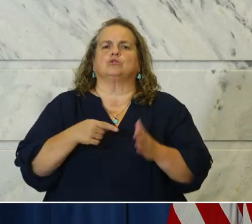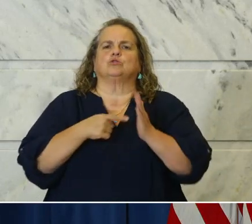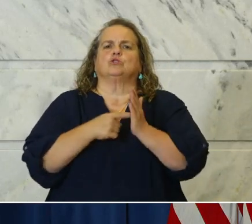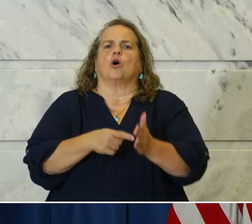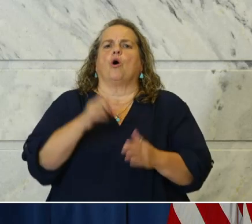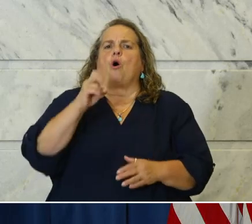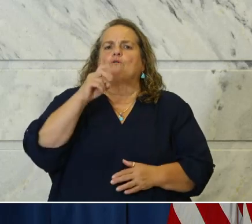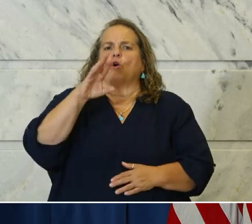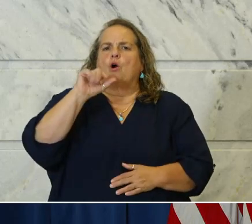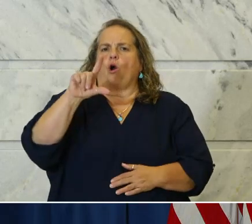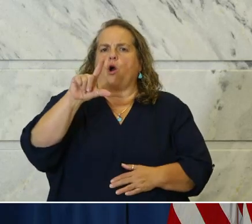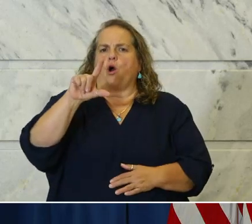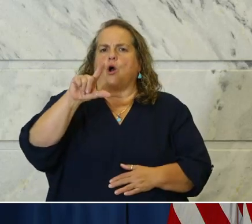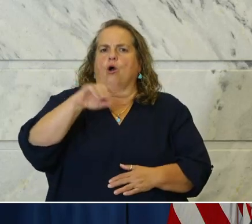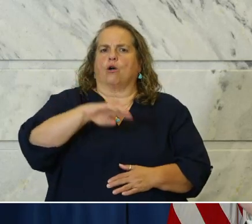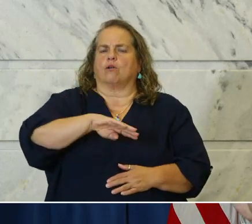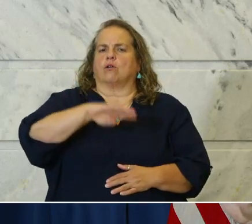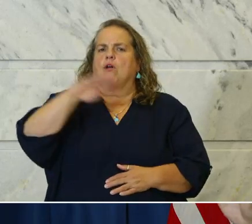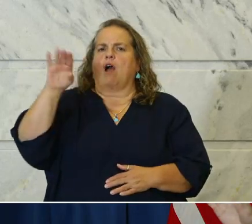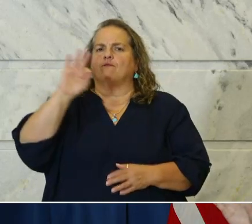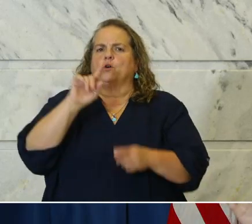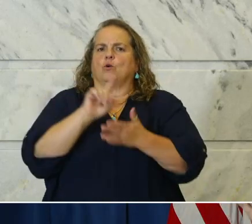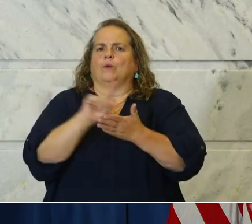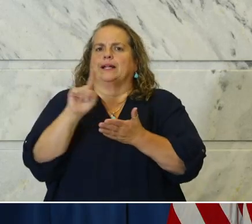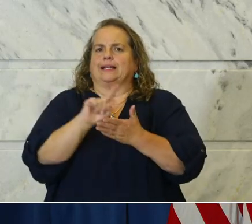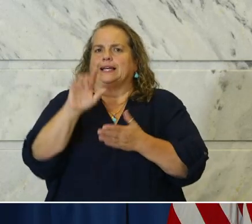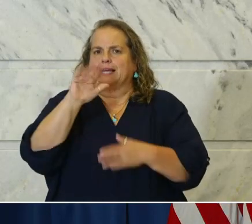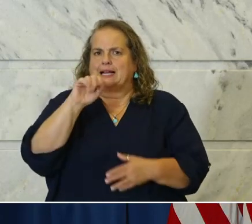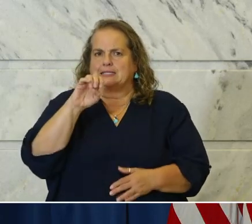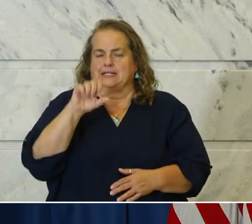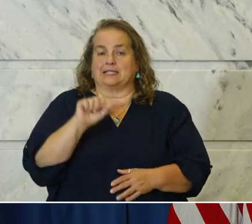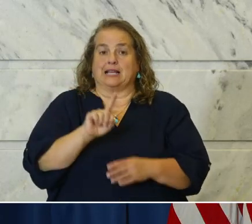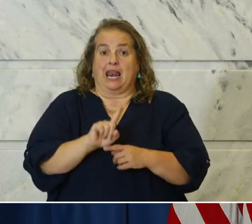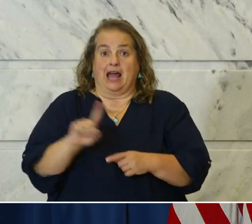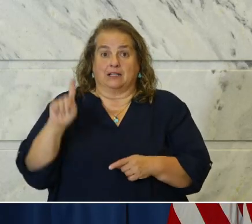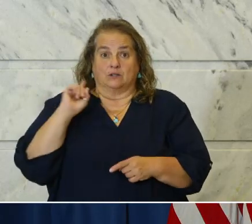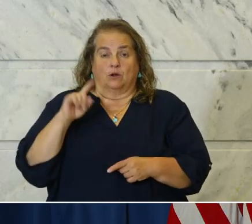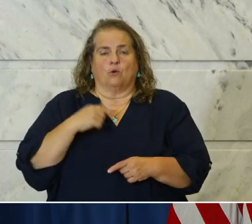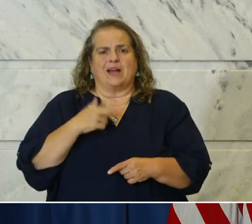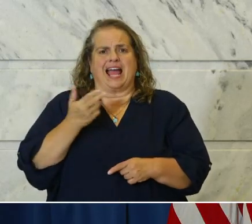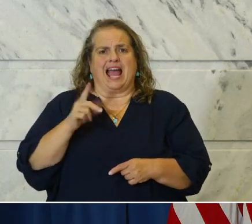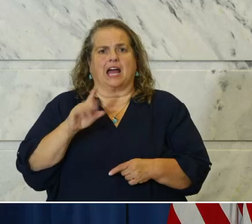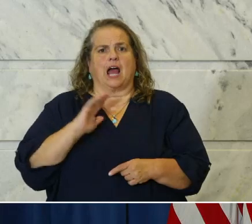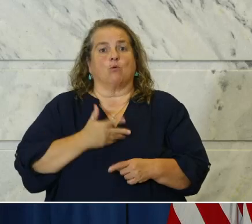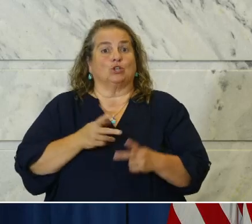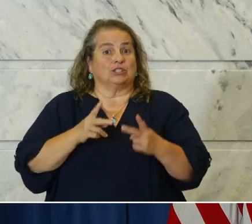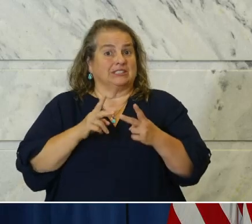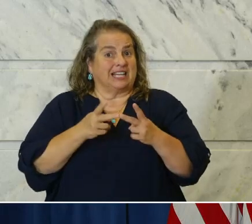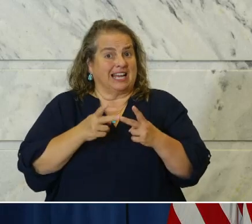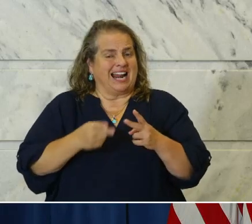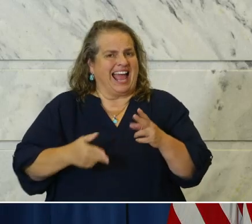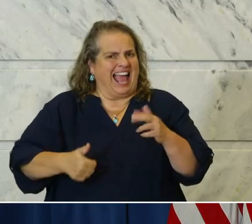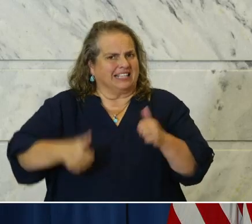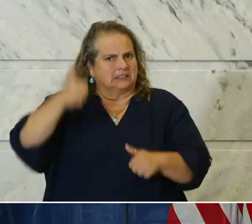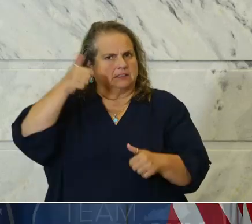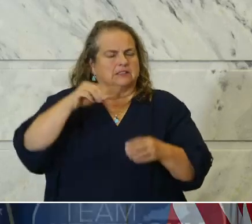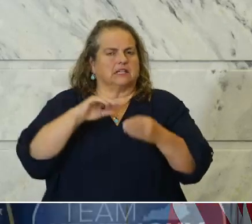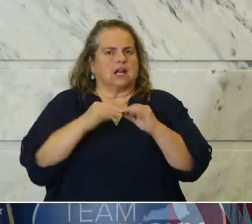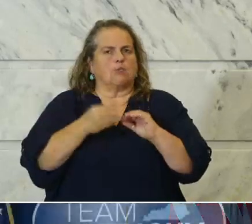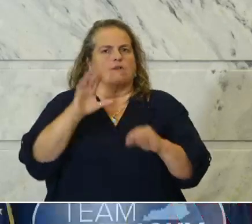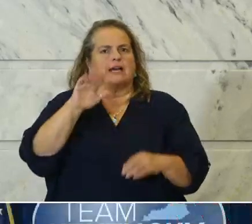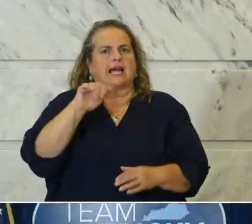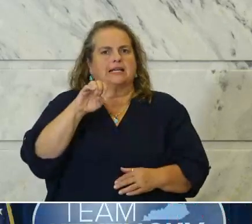overall bar chart of weekly cases. Last week, we had our second highest number of cases by